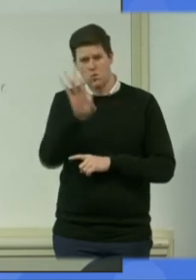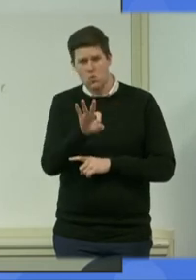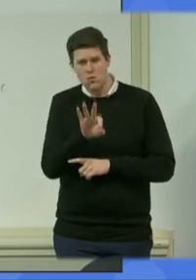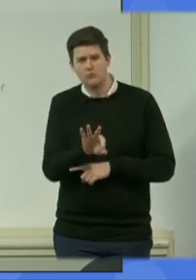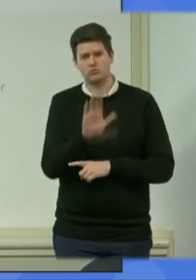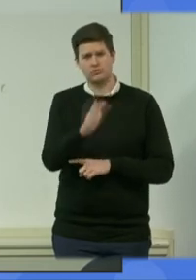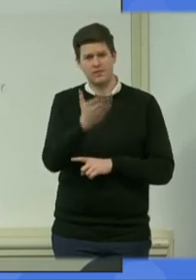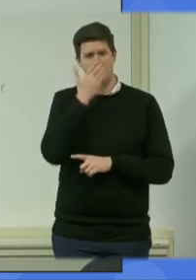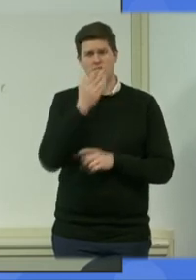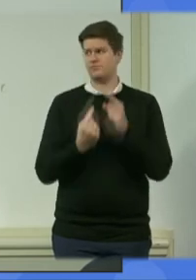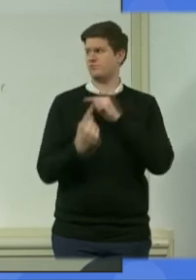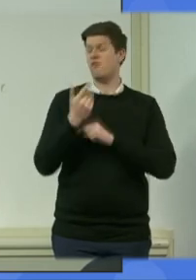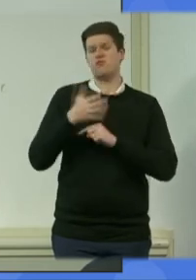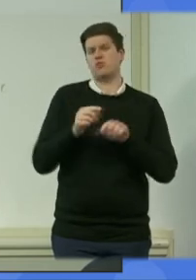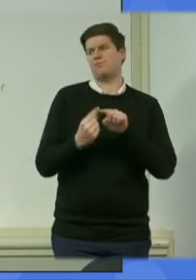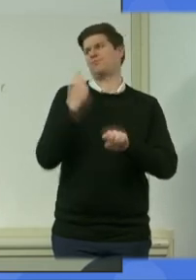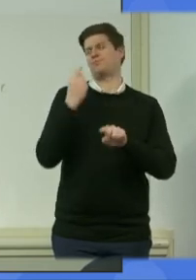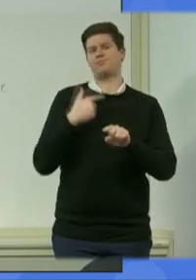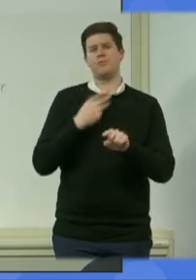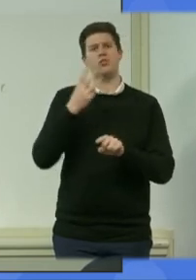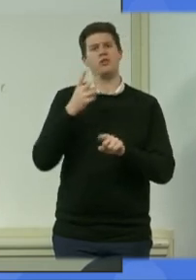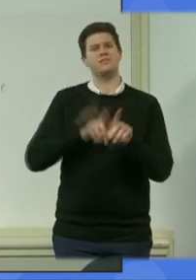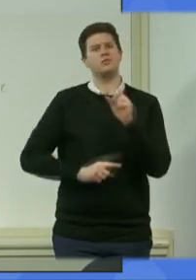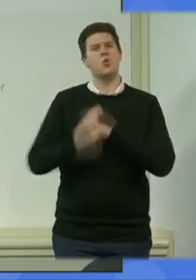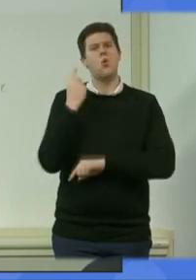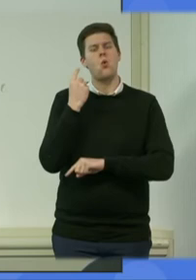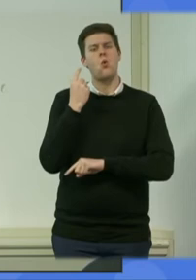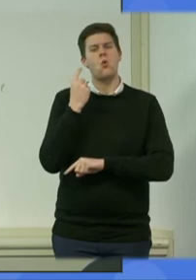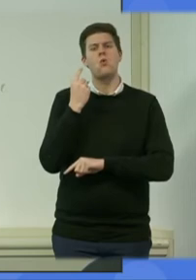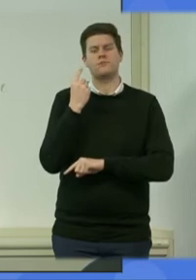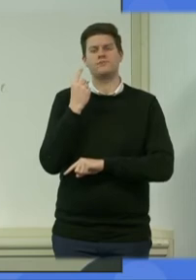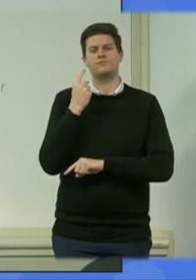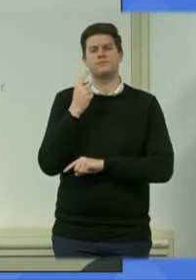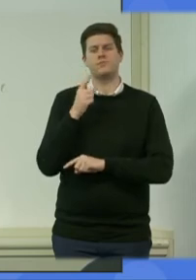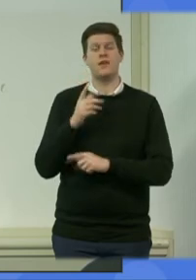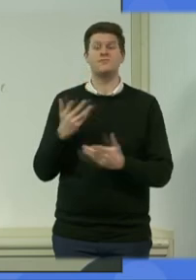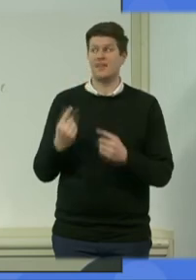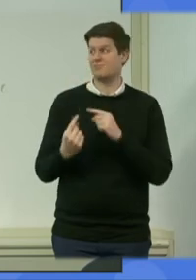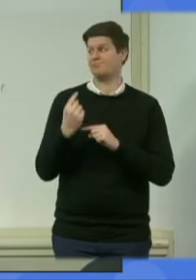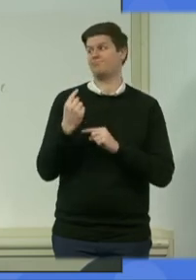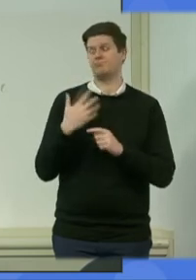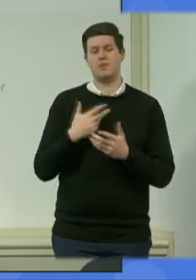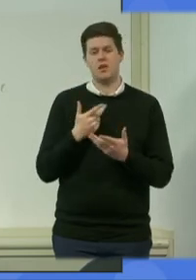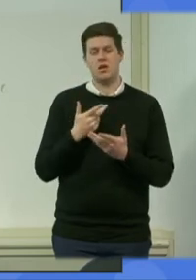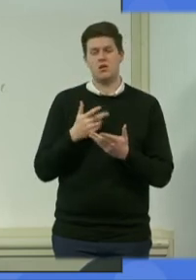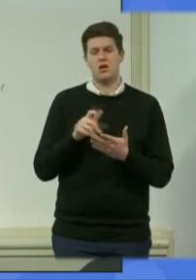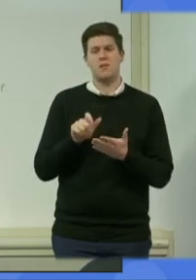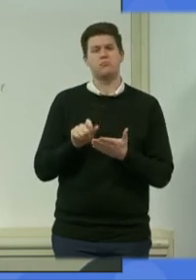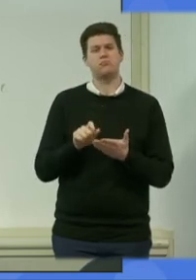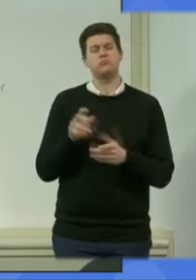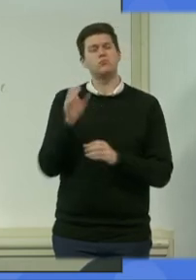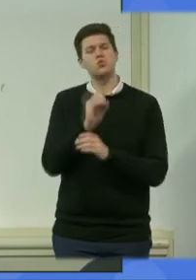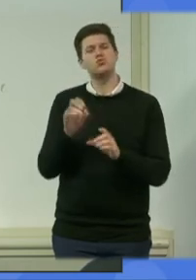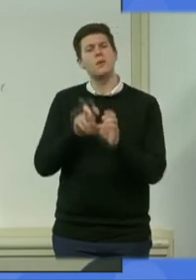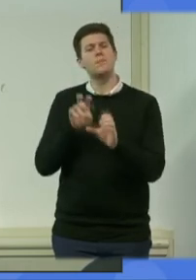us since the crash, 13 years ago, and since the Brexit votes a few years ago. How do you rewrite